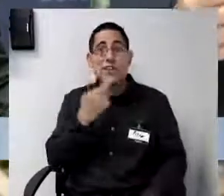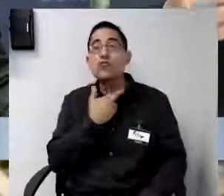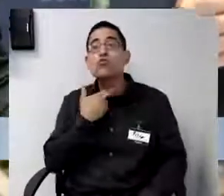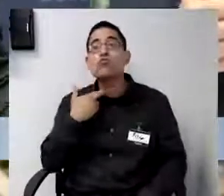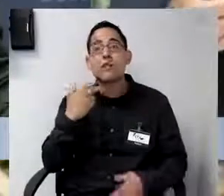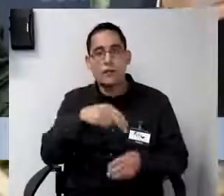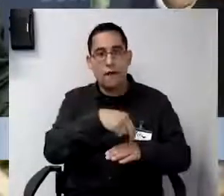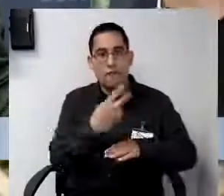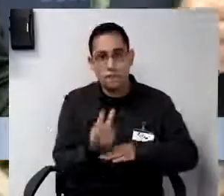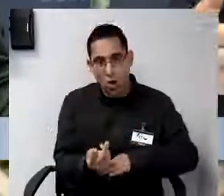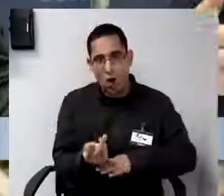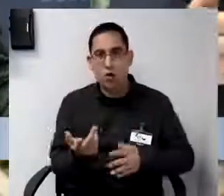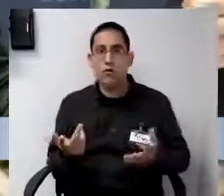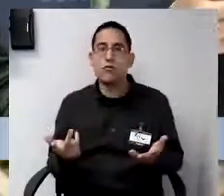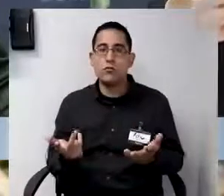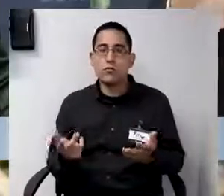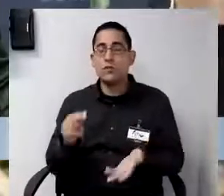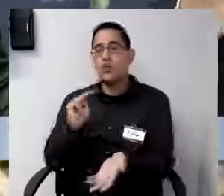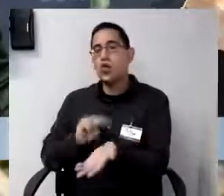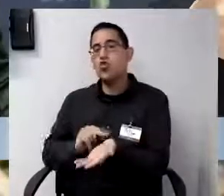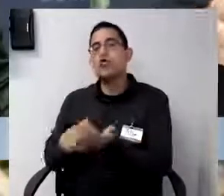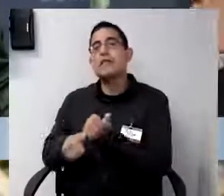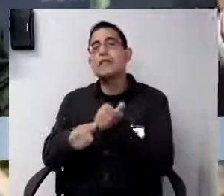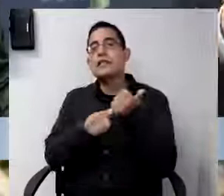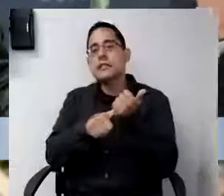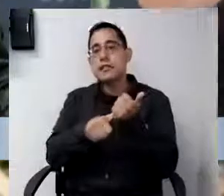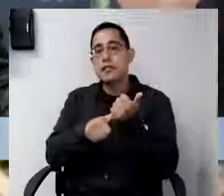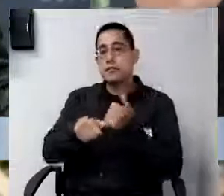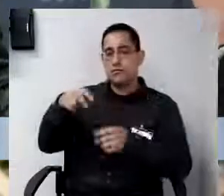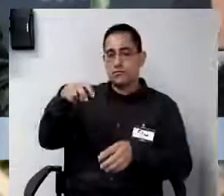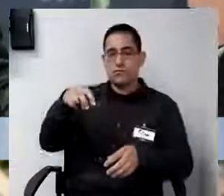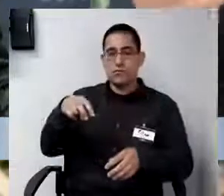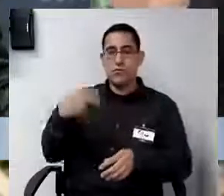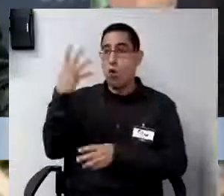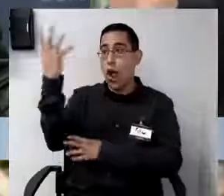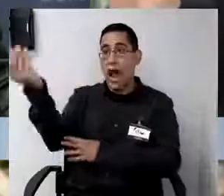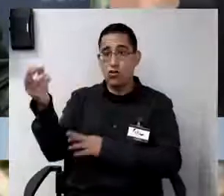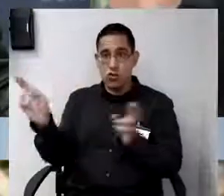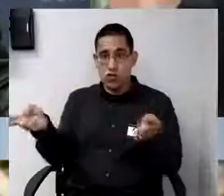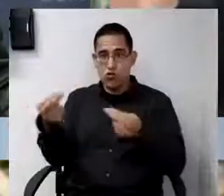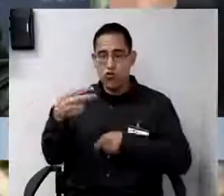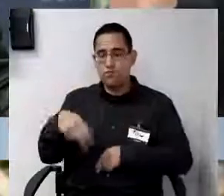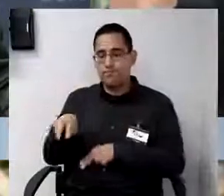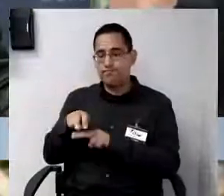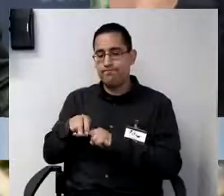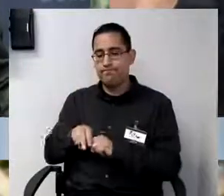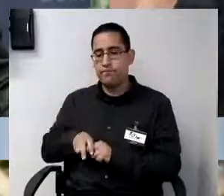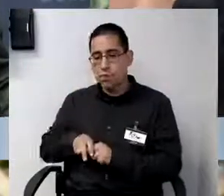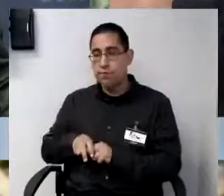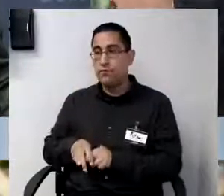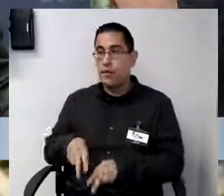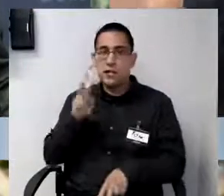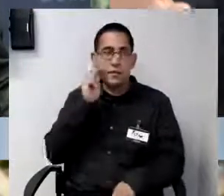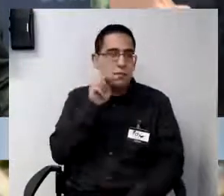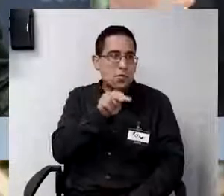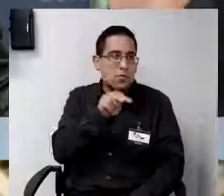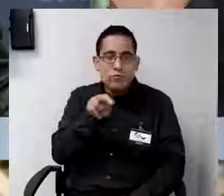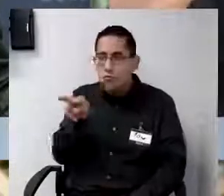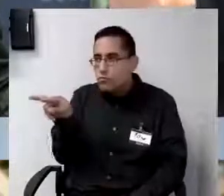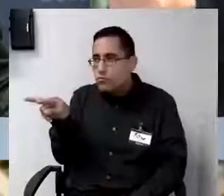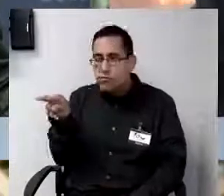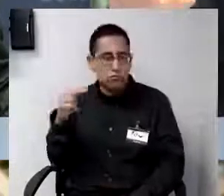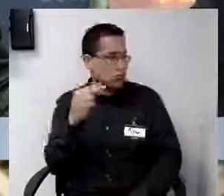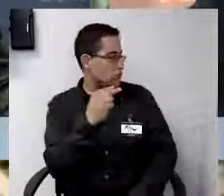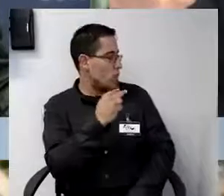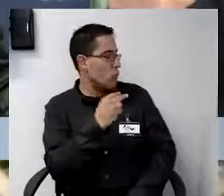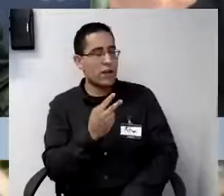a nursing assistant outside the patient's room, and they might be watching 2 or 3 patients at the same time to make certain that that